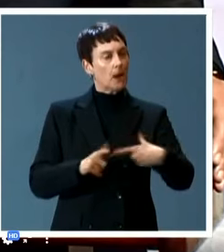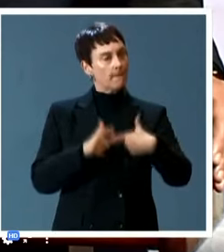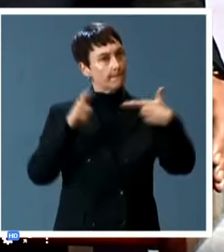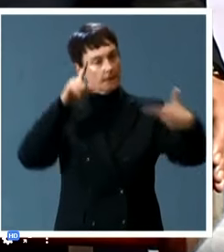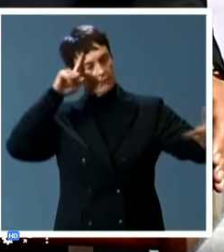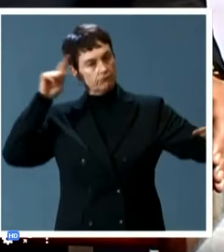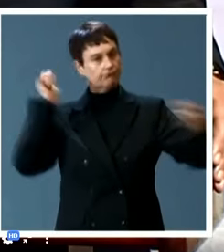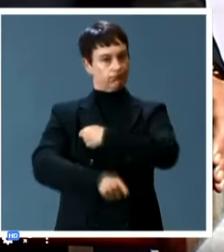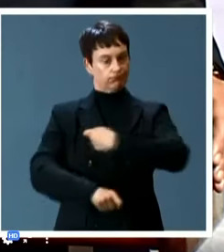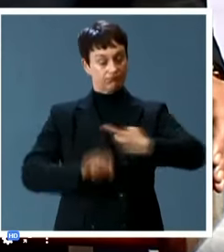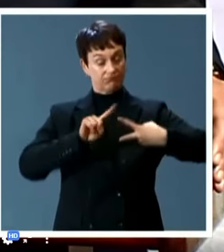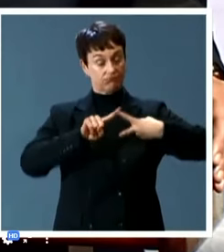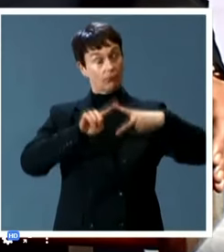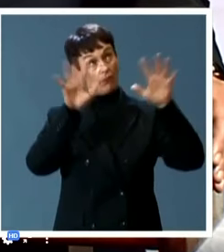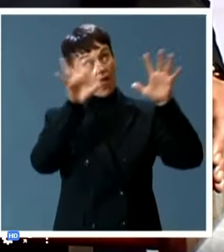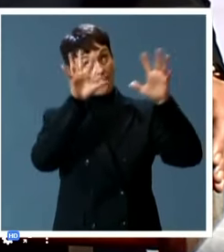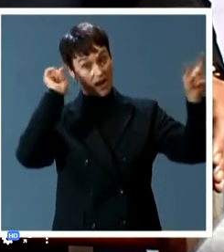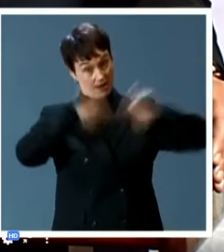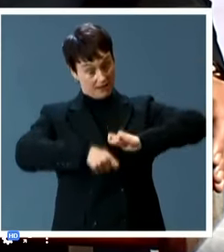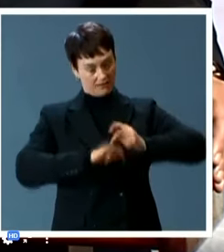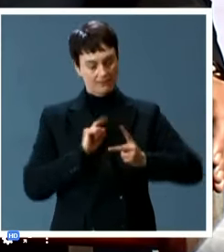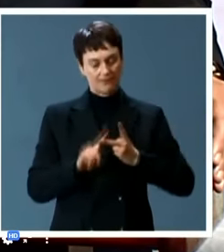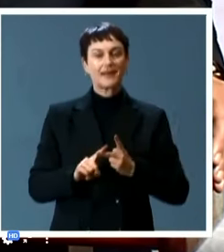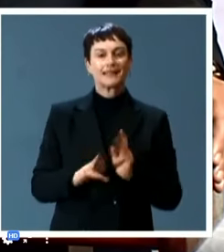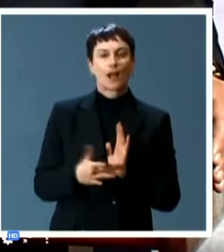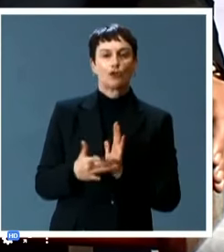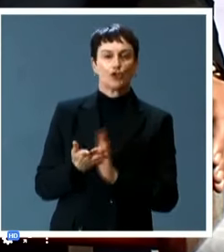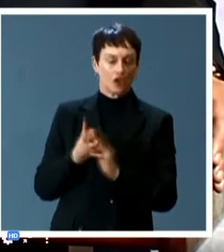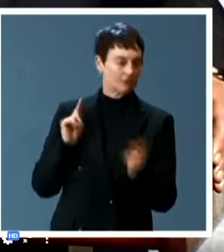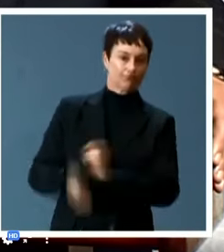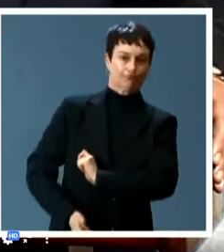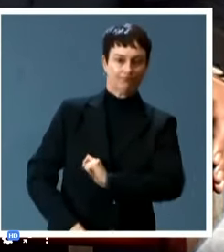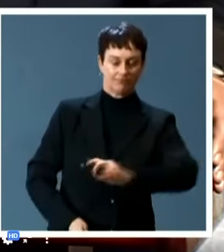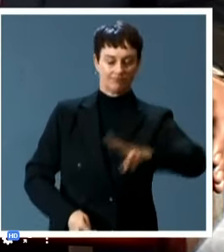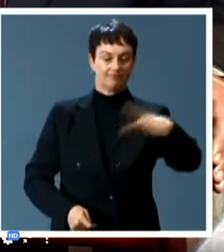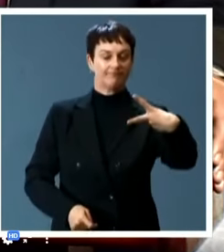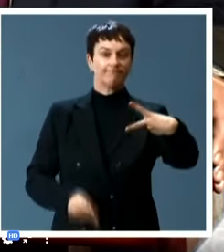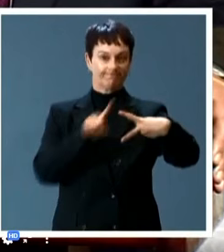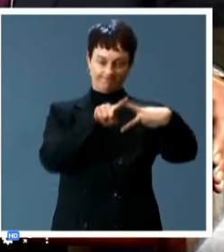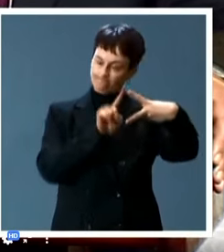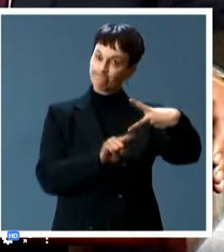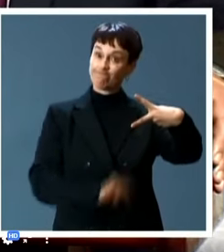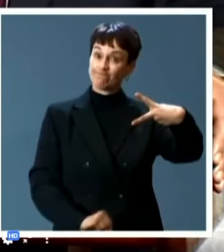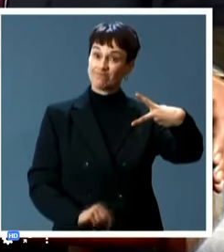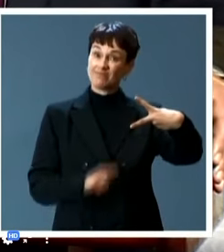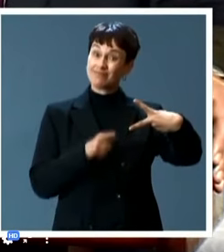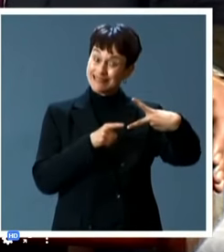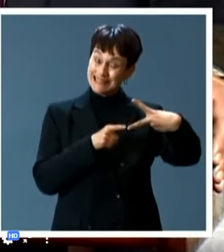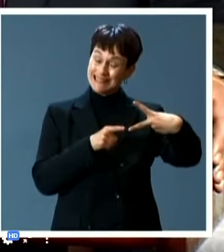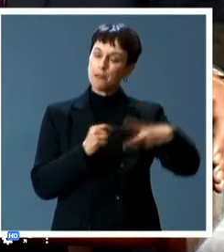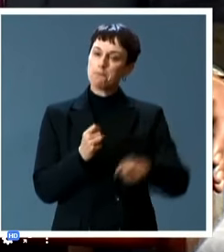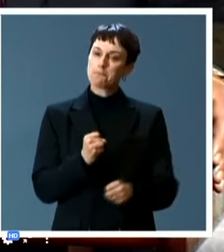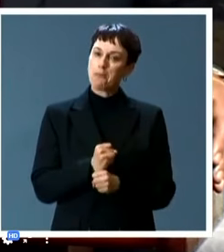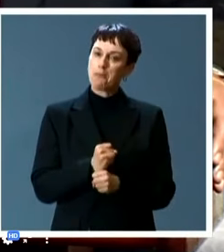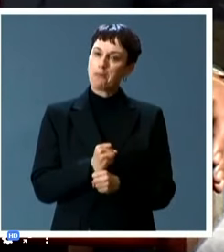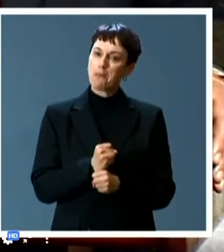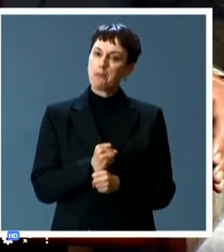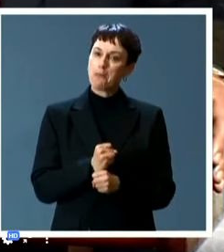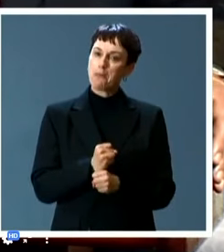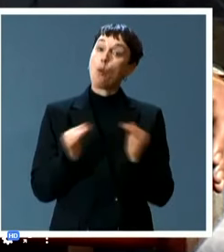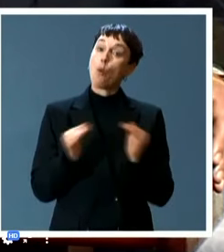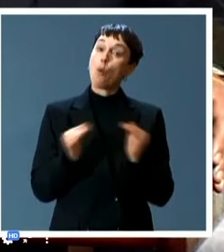the climate crisis and digital transformation. Both could widen inequalities even further. Some of the